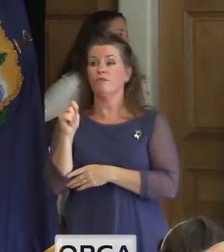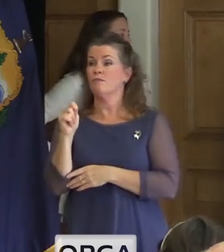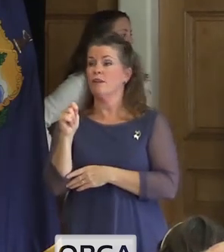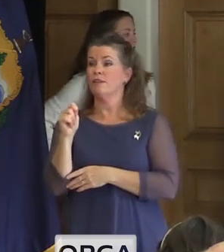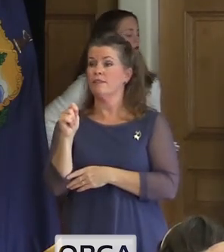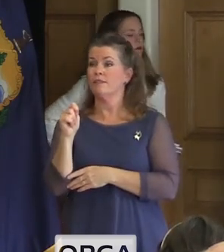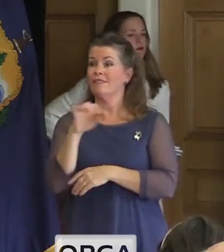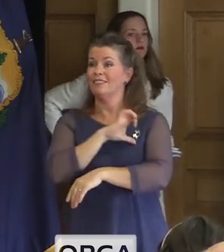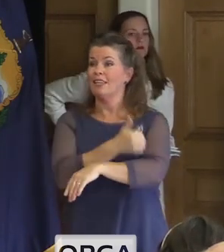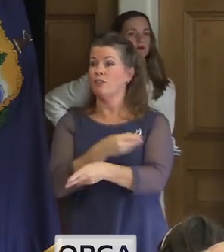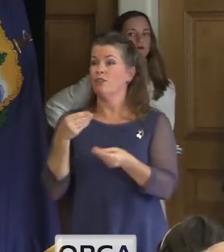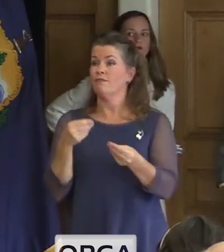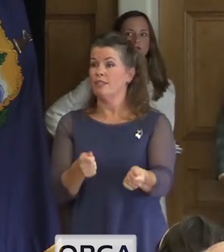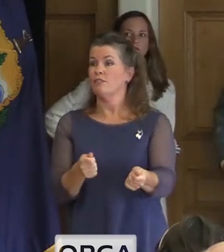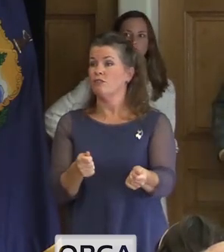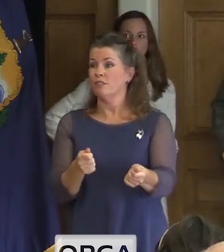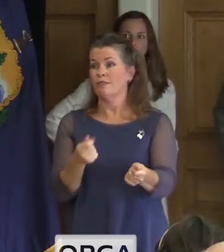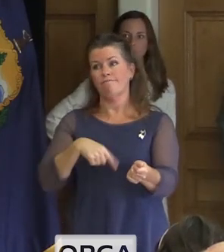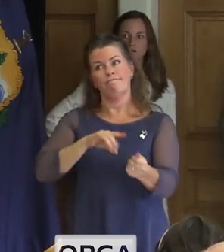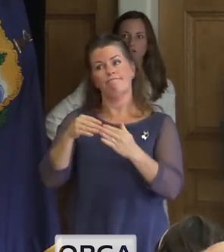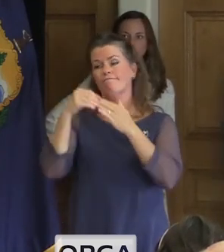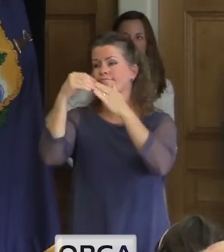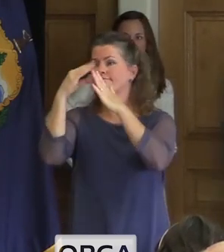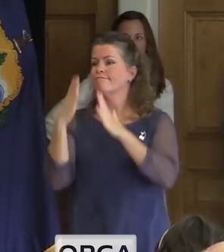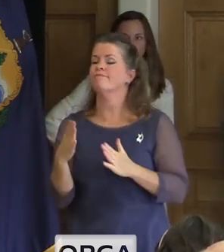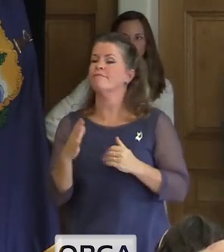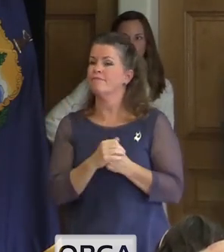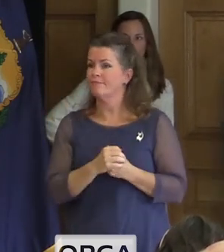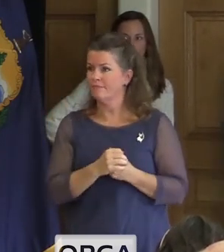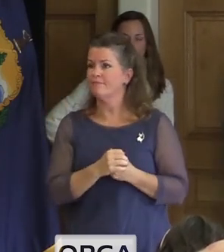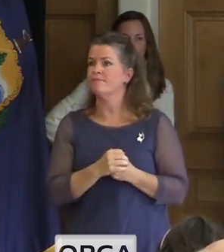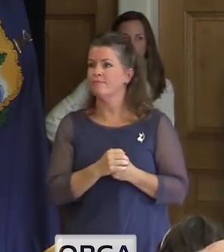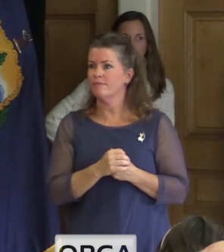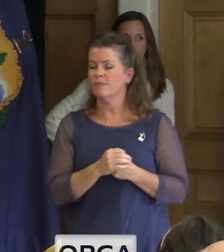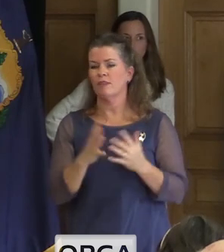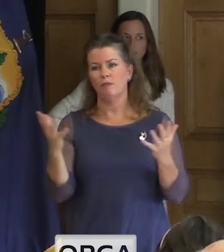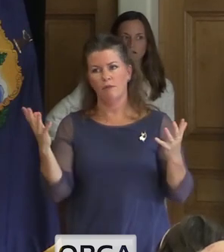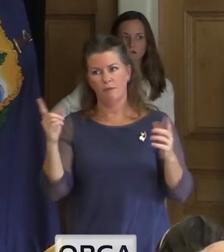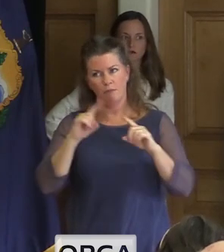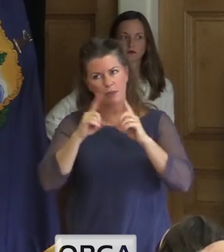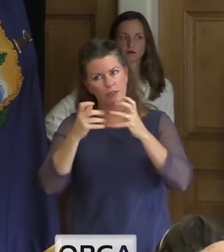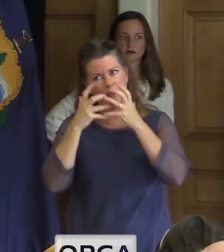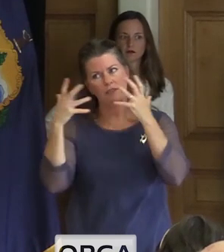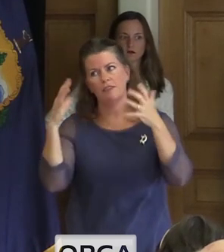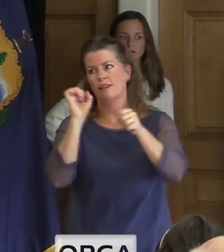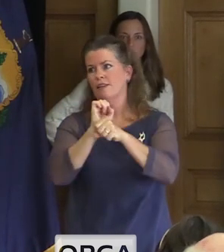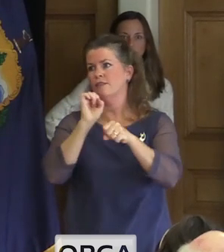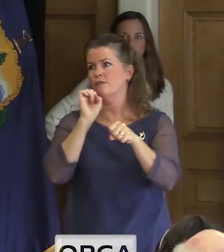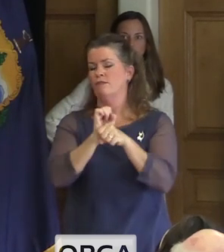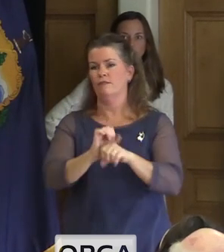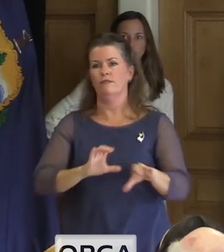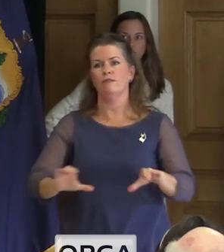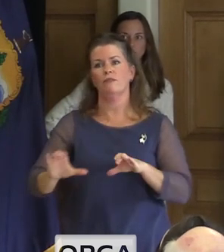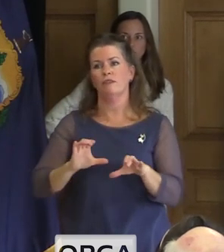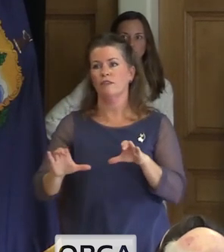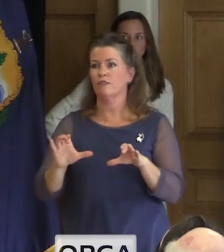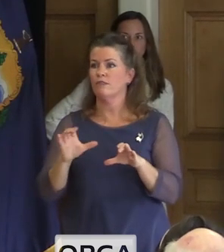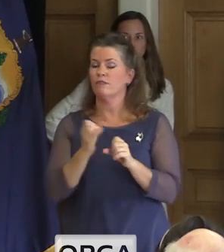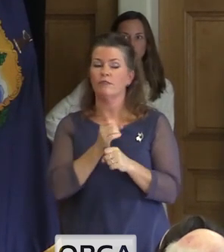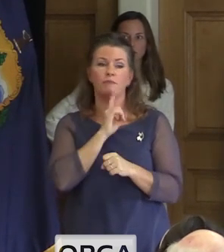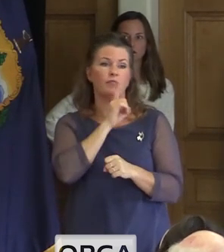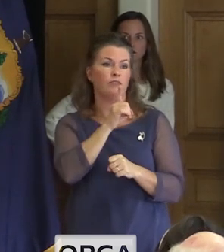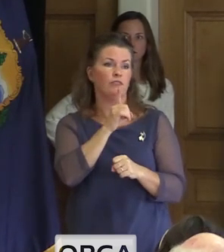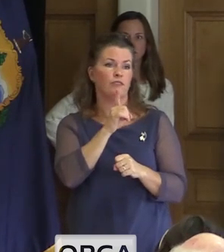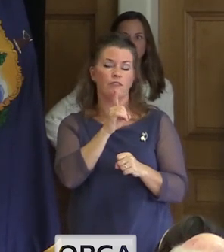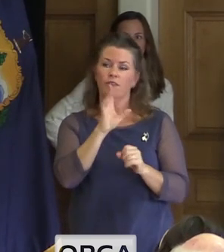efficiency. But we have a long, long, long way to go to make sure that we do justice to